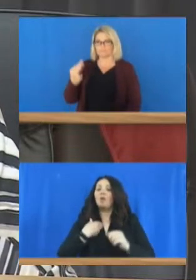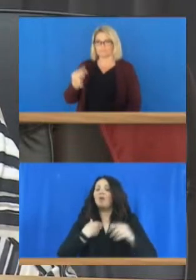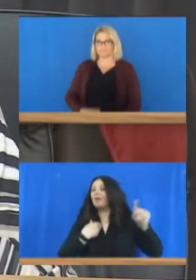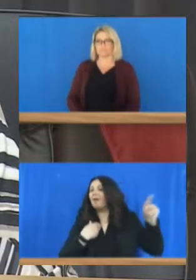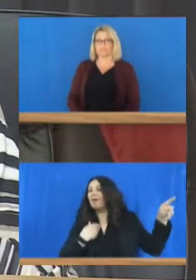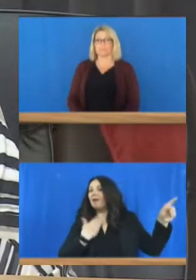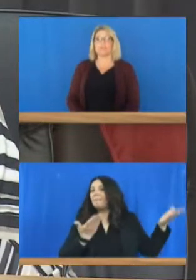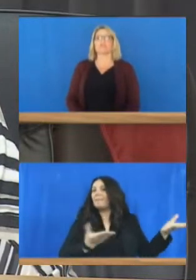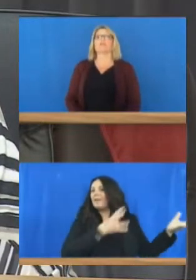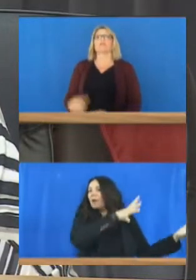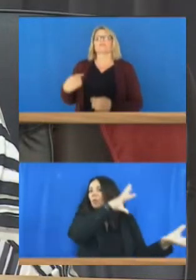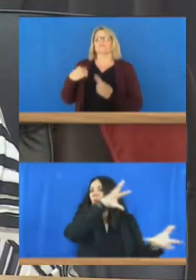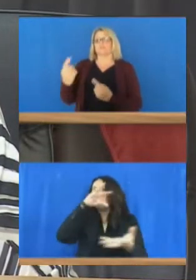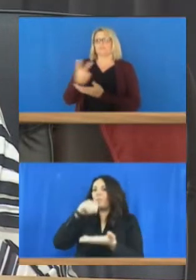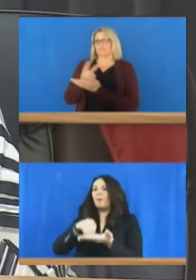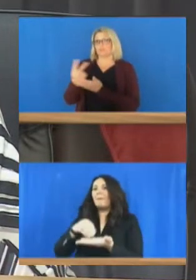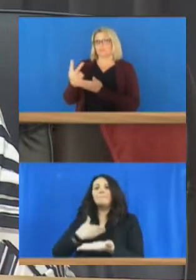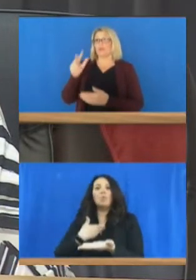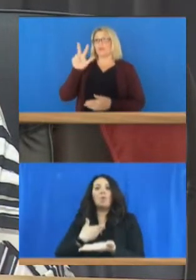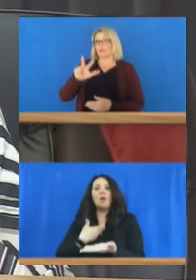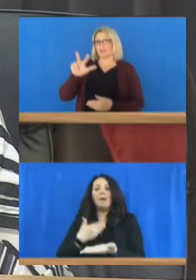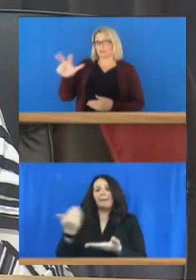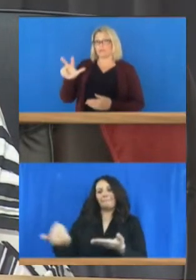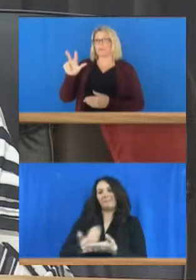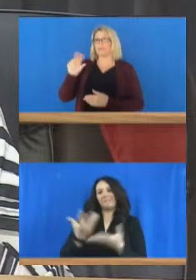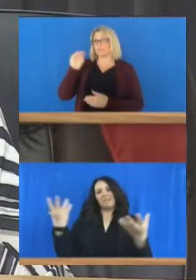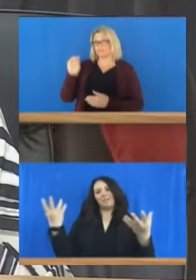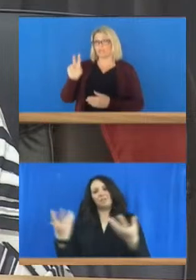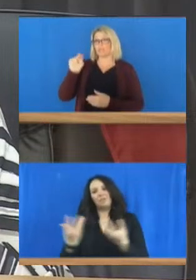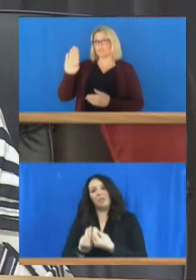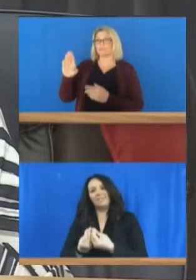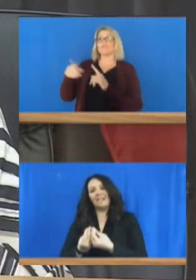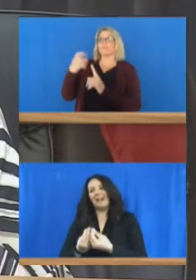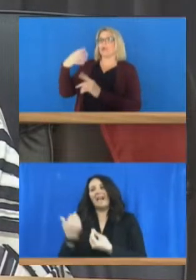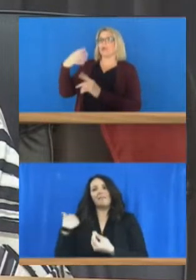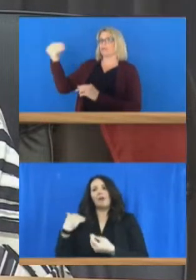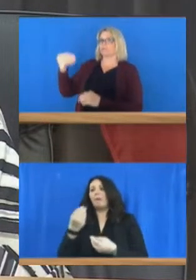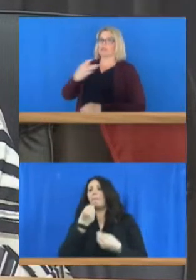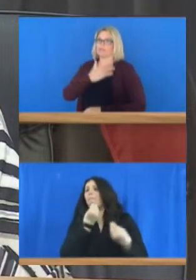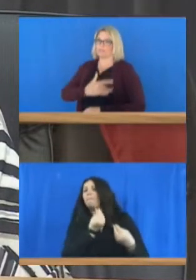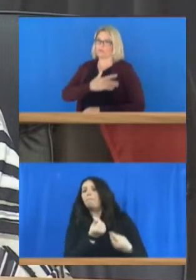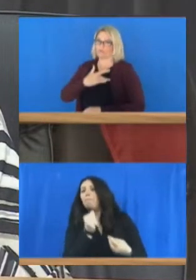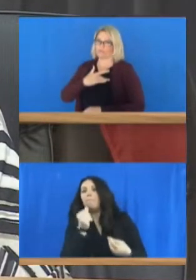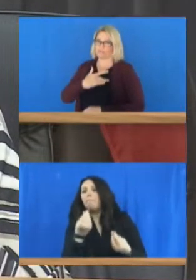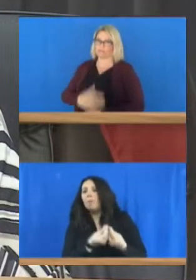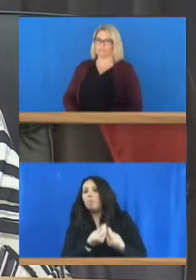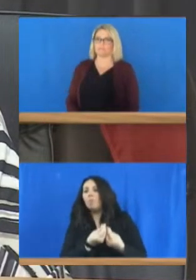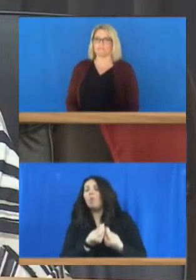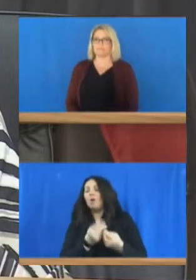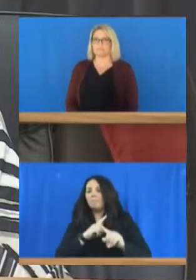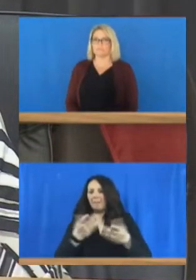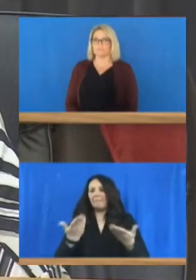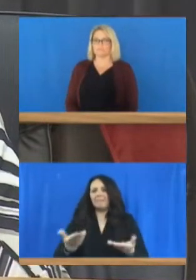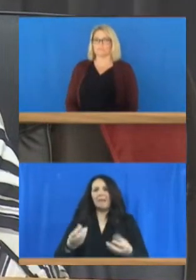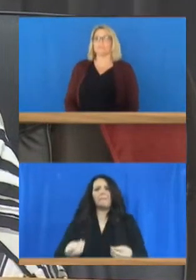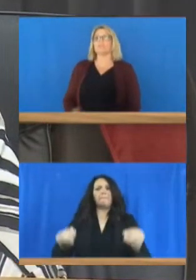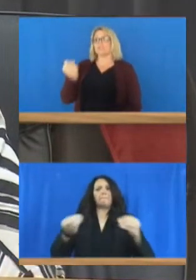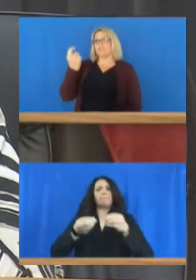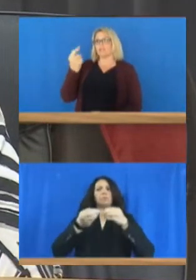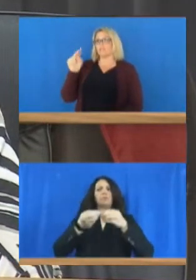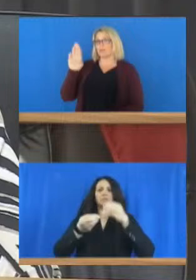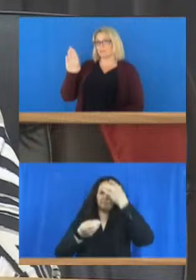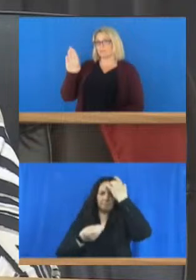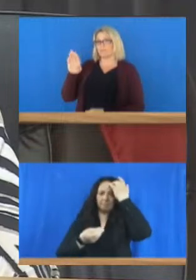During this 2-week period, 27% of the 155 new COVID-19 infections we have reported involved